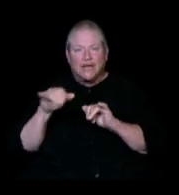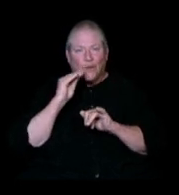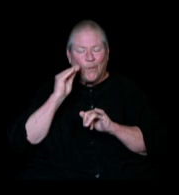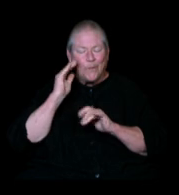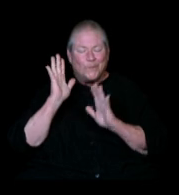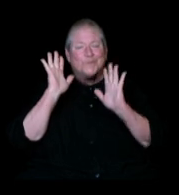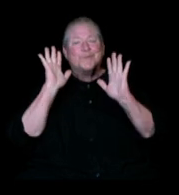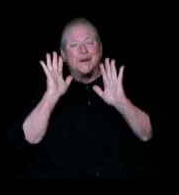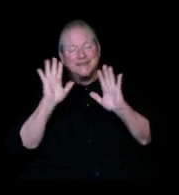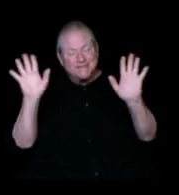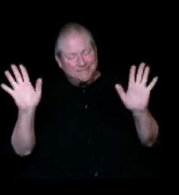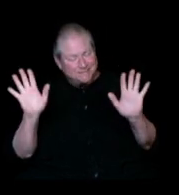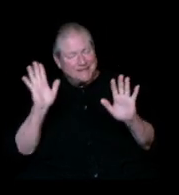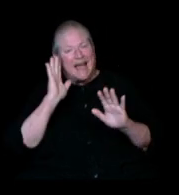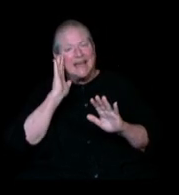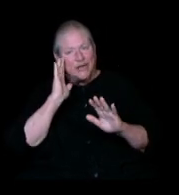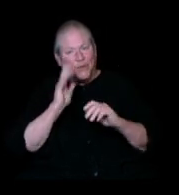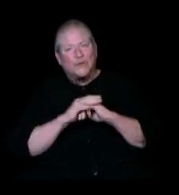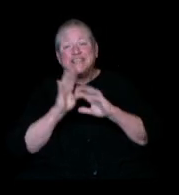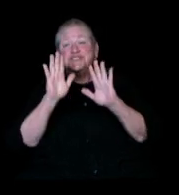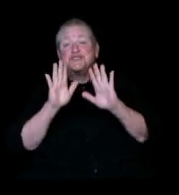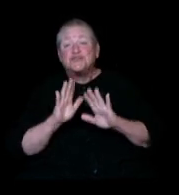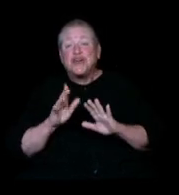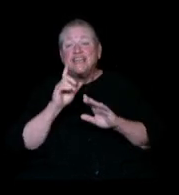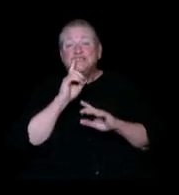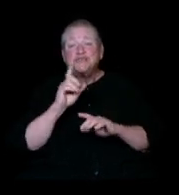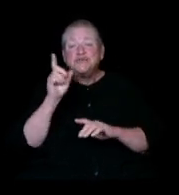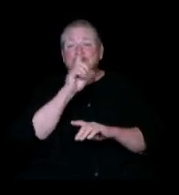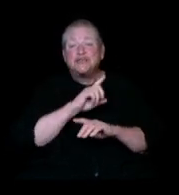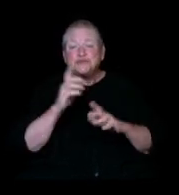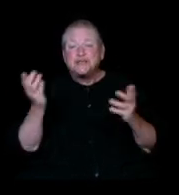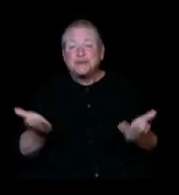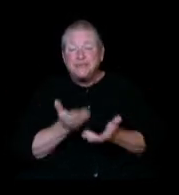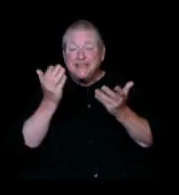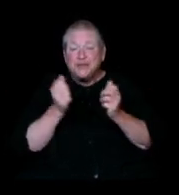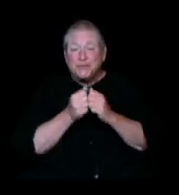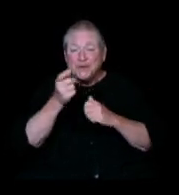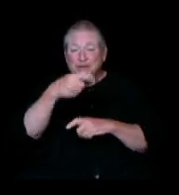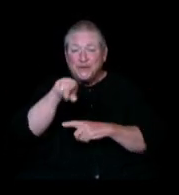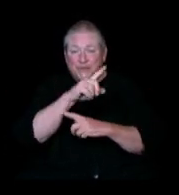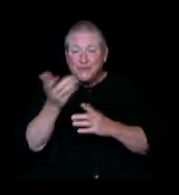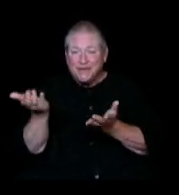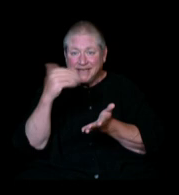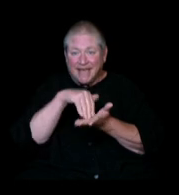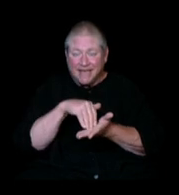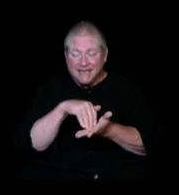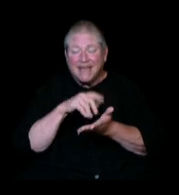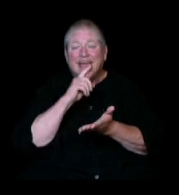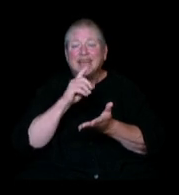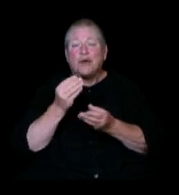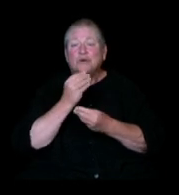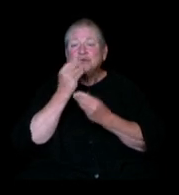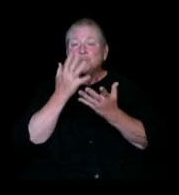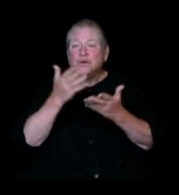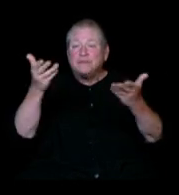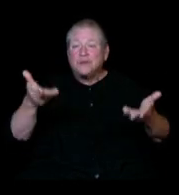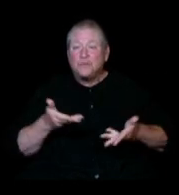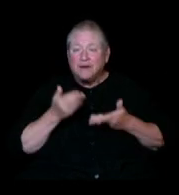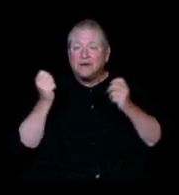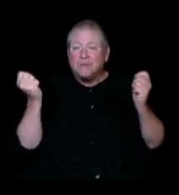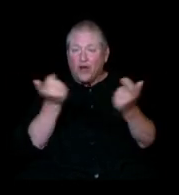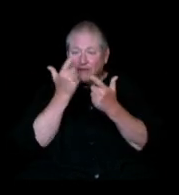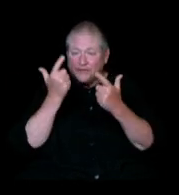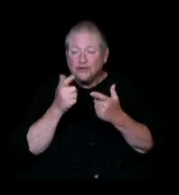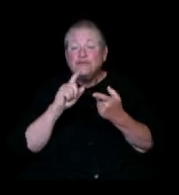but anyway, it is great to virtually be here with all of you again. And I would like to warmly welcome you all,